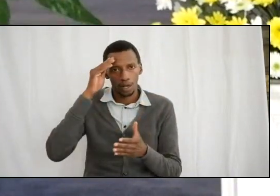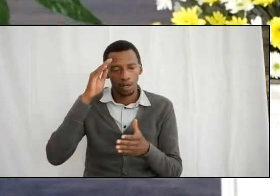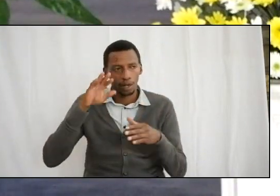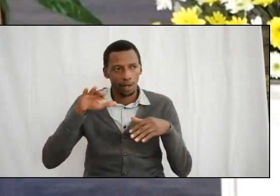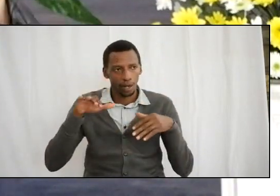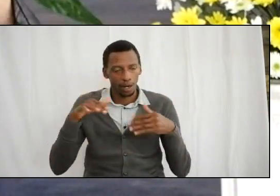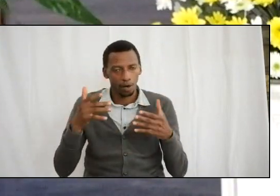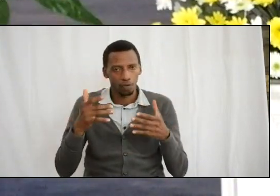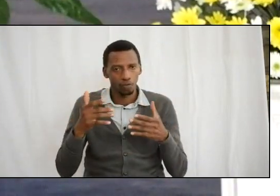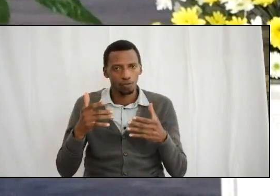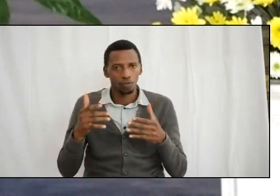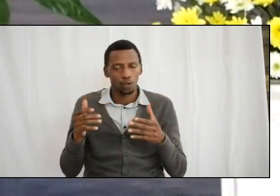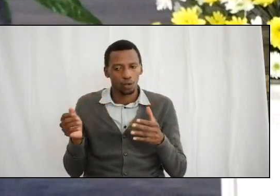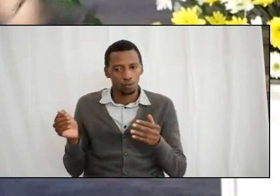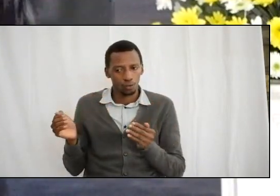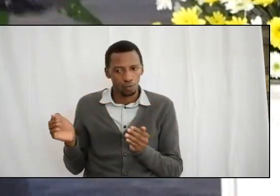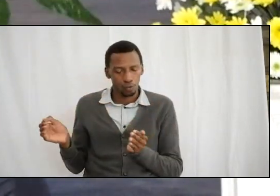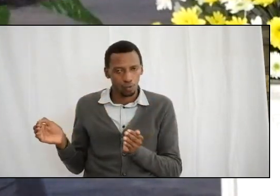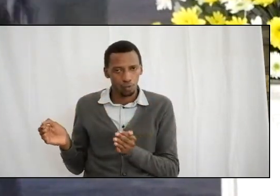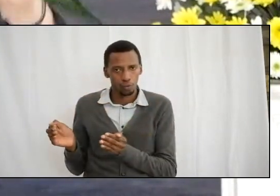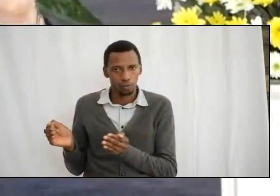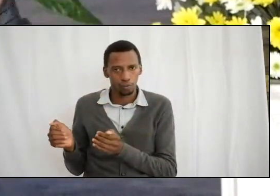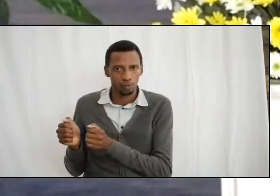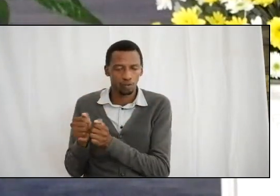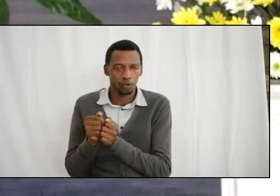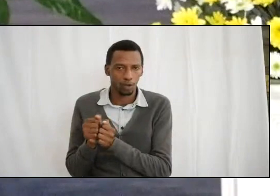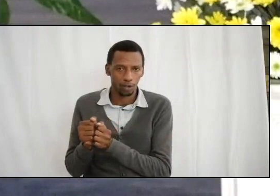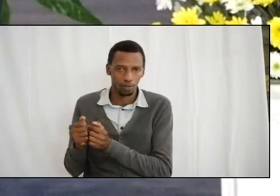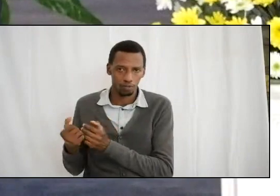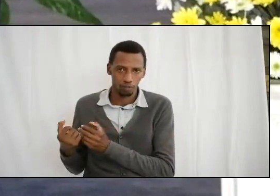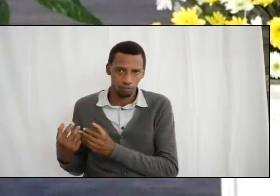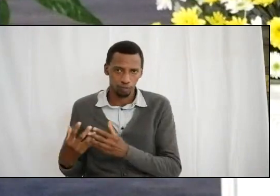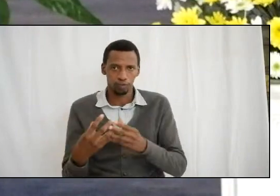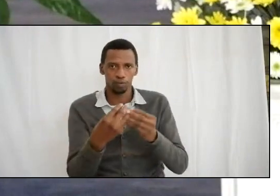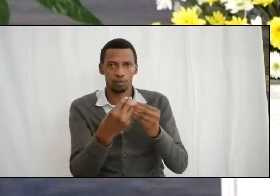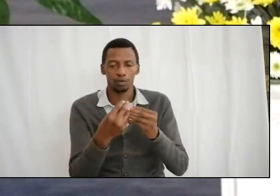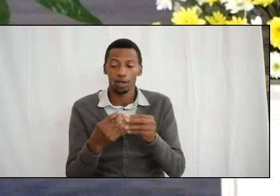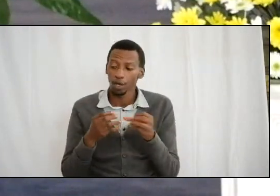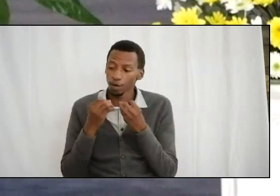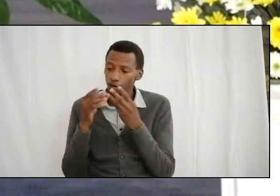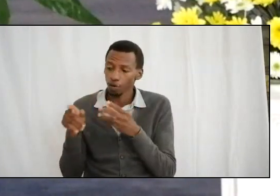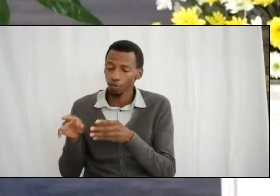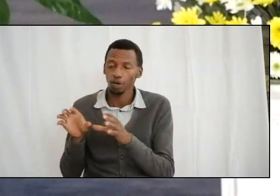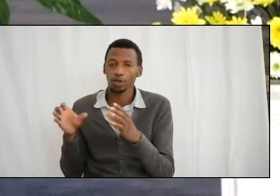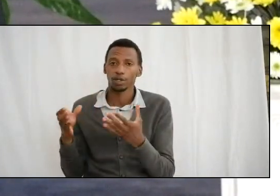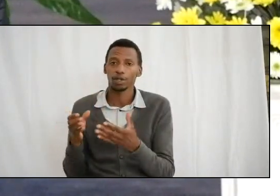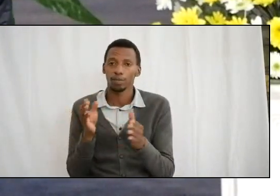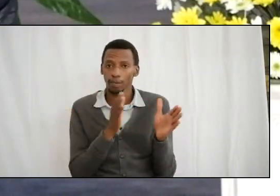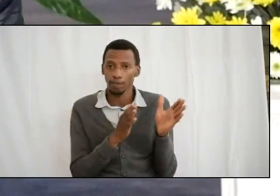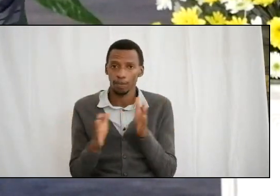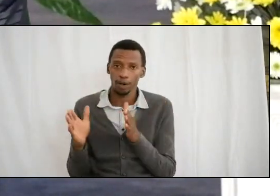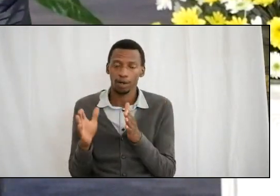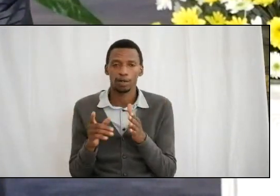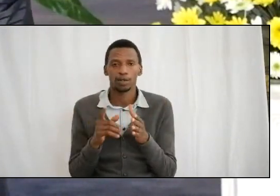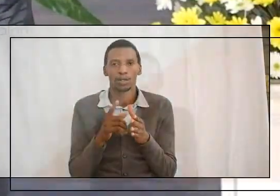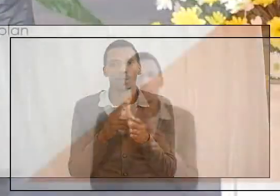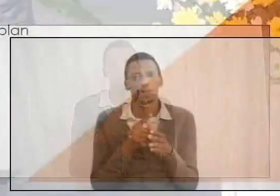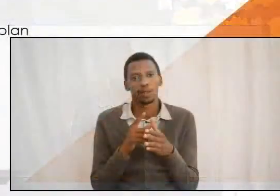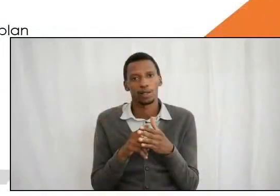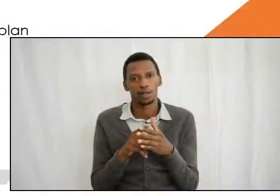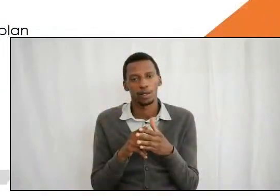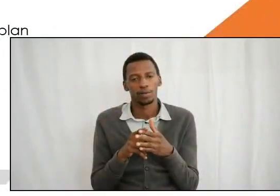take people with you. Notify your team. So plan. And then ahead, allow time